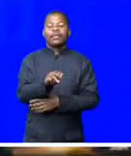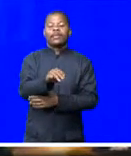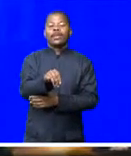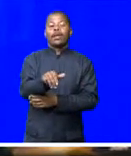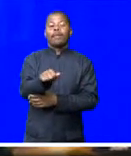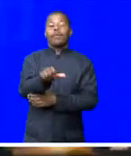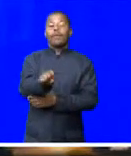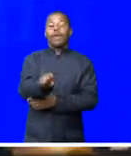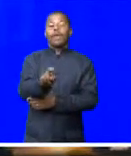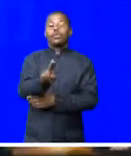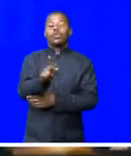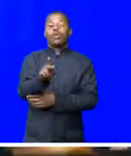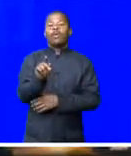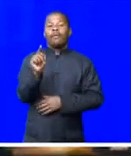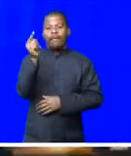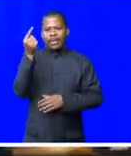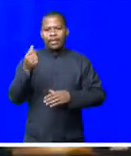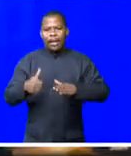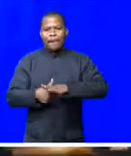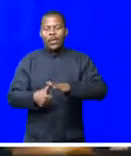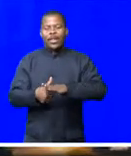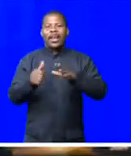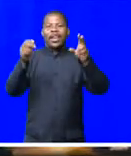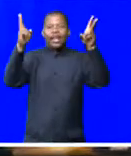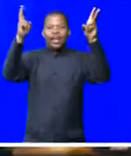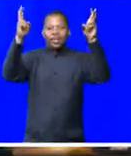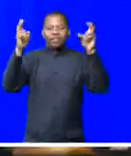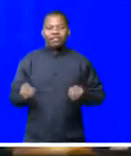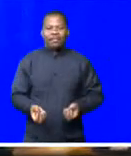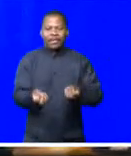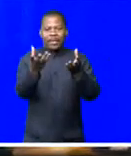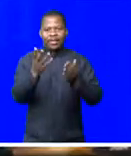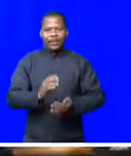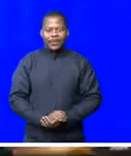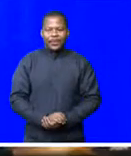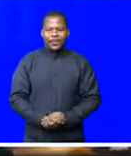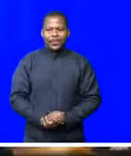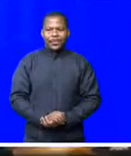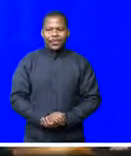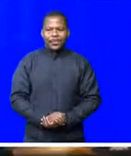anaye zama wakanzimanze asiqale kubadona ke nathi letihamba embili.